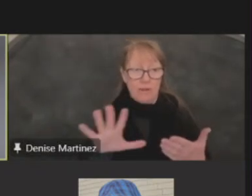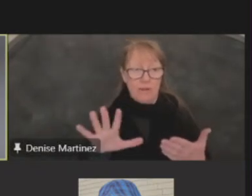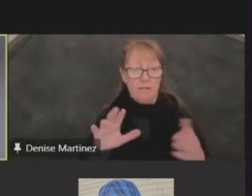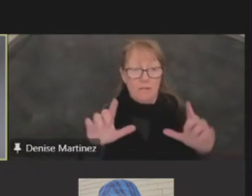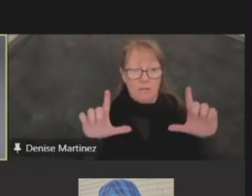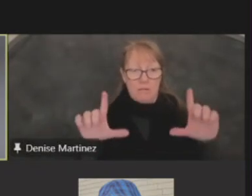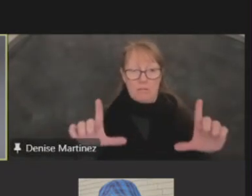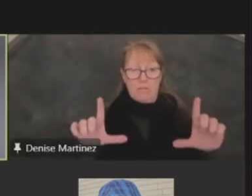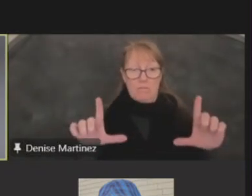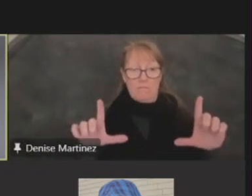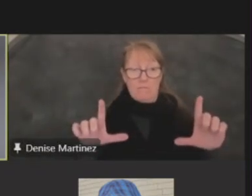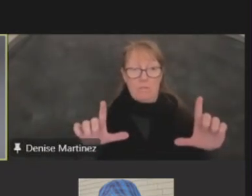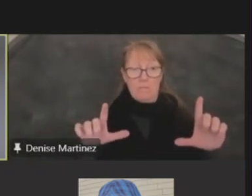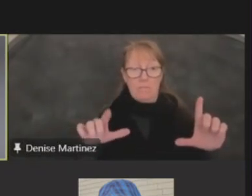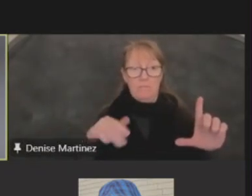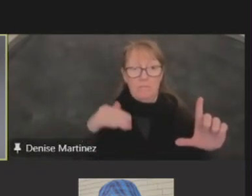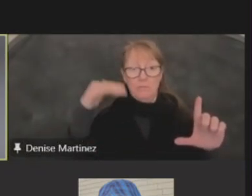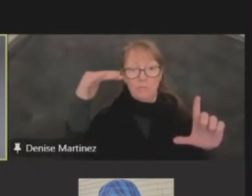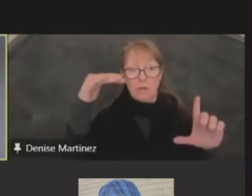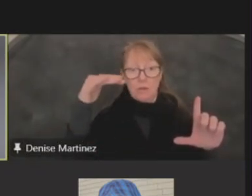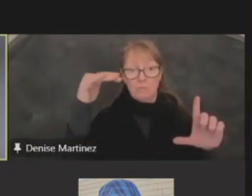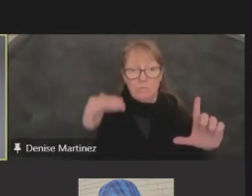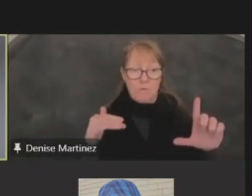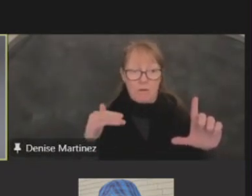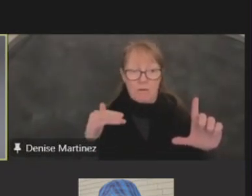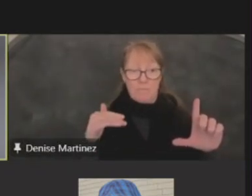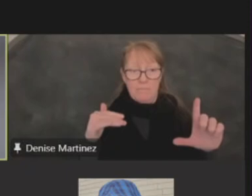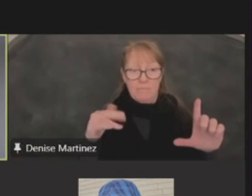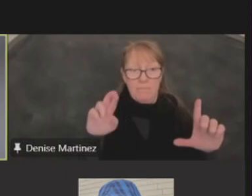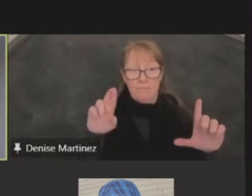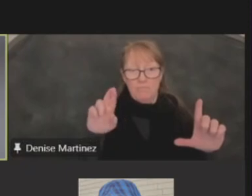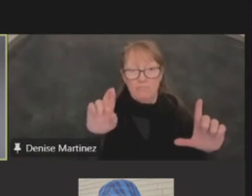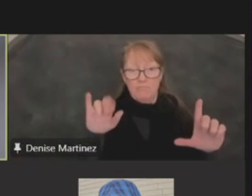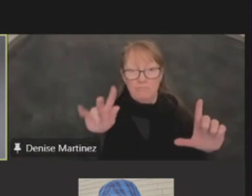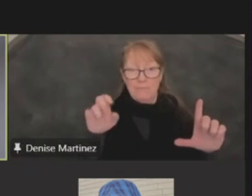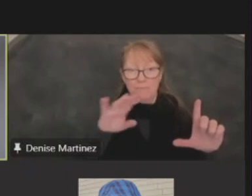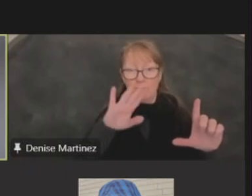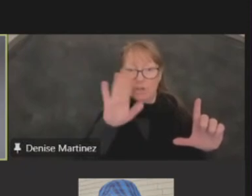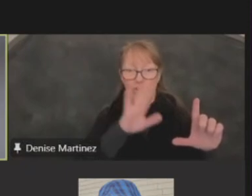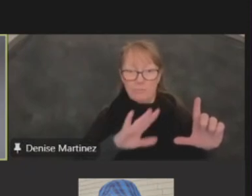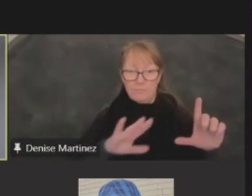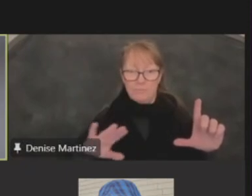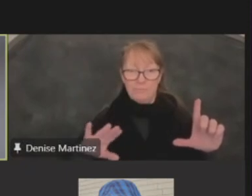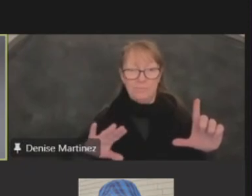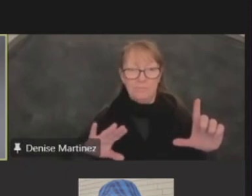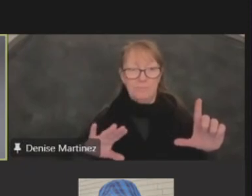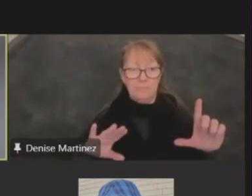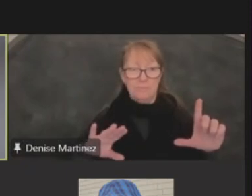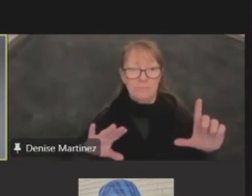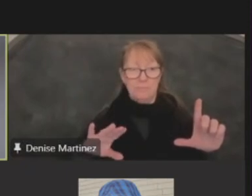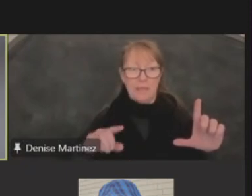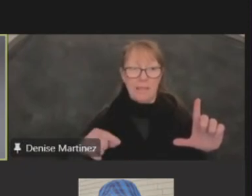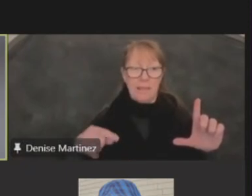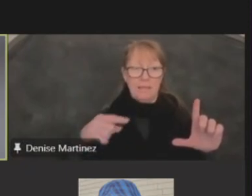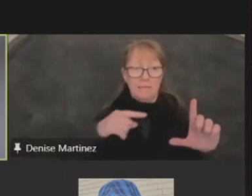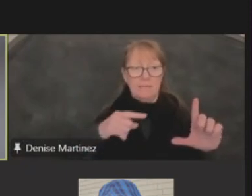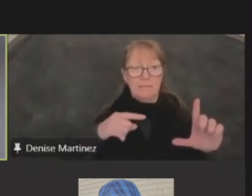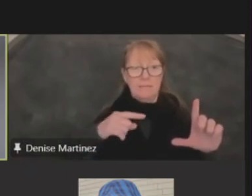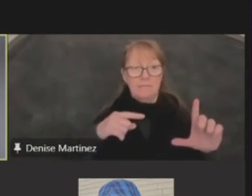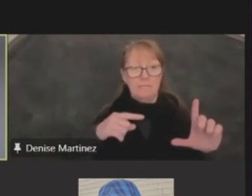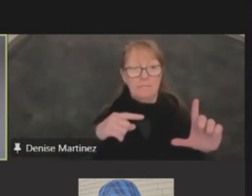from top to bottom, you can see the river, Charles River, and then the area of the project